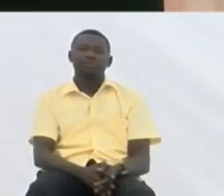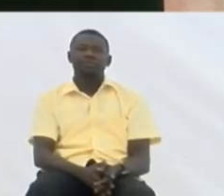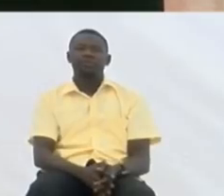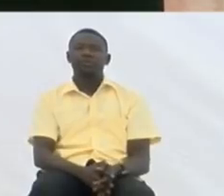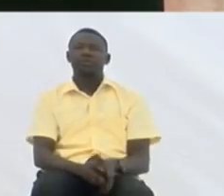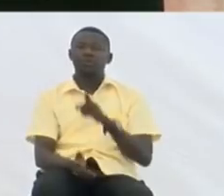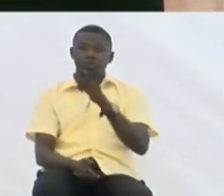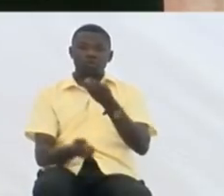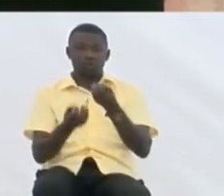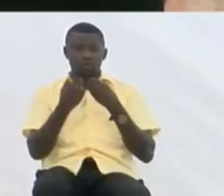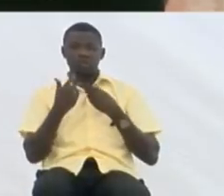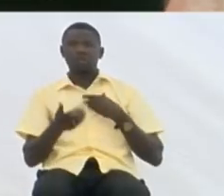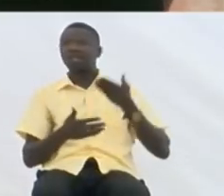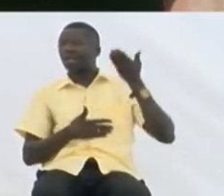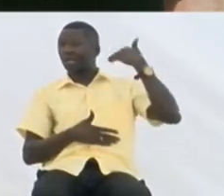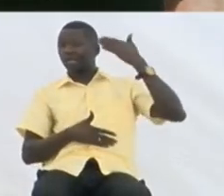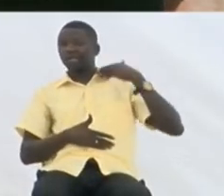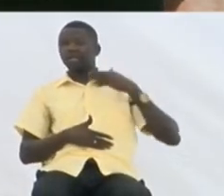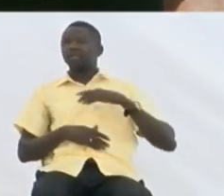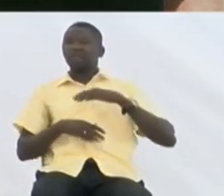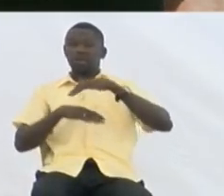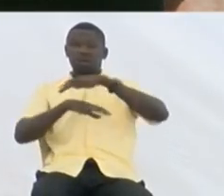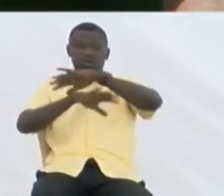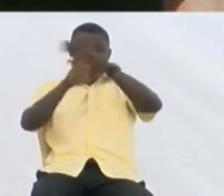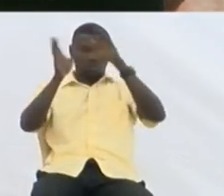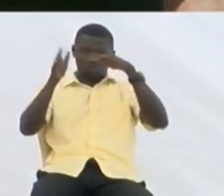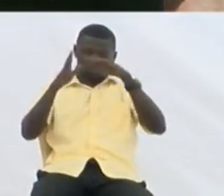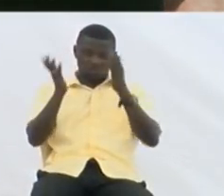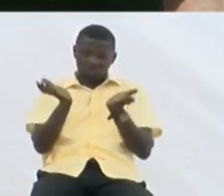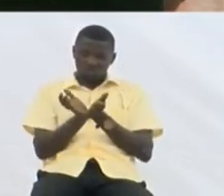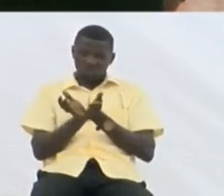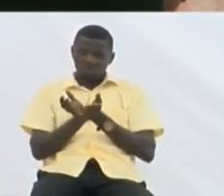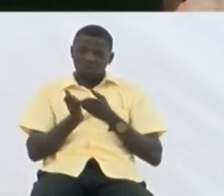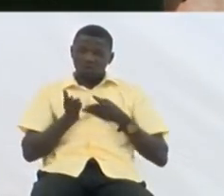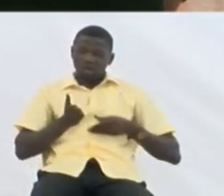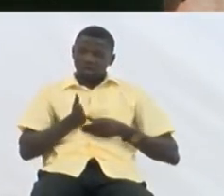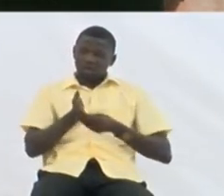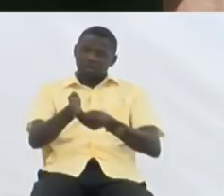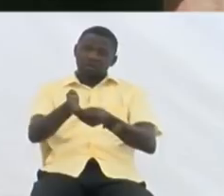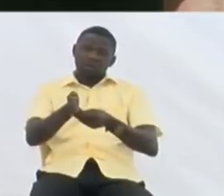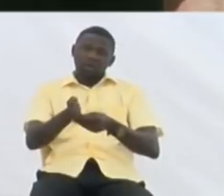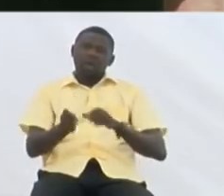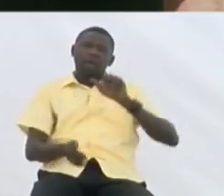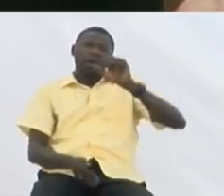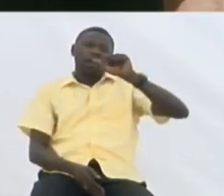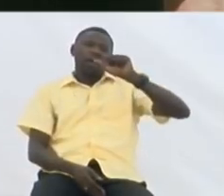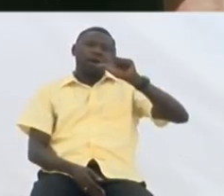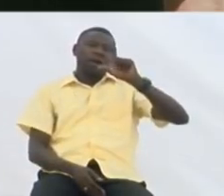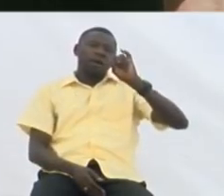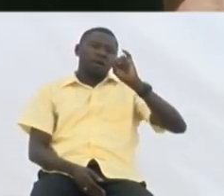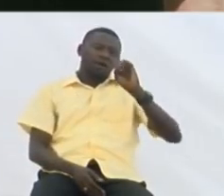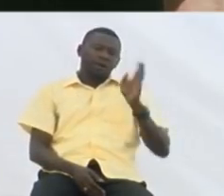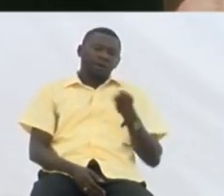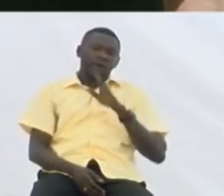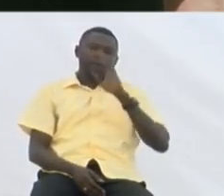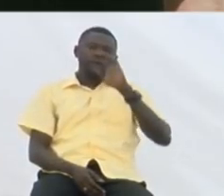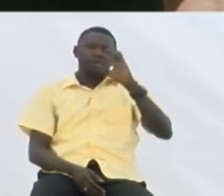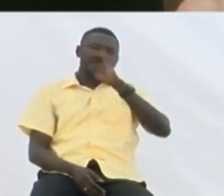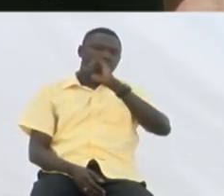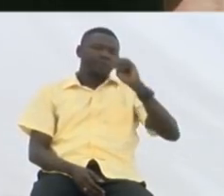You told us earlier that the entire group was led by Ali Sise of Latria.